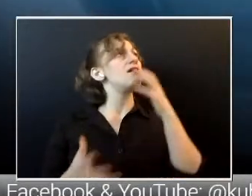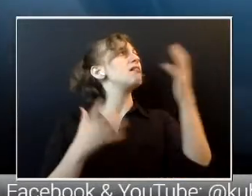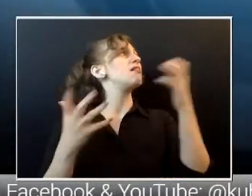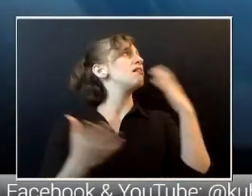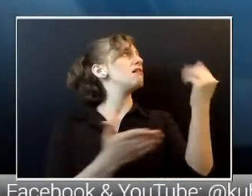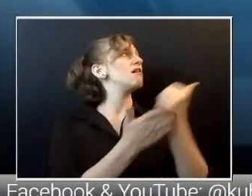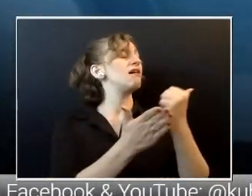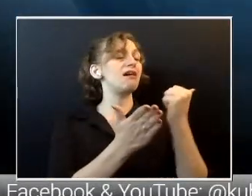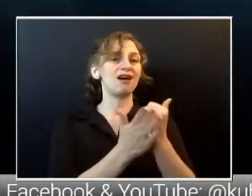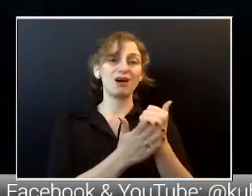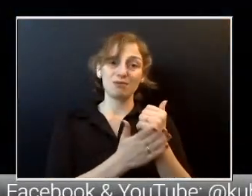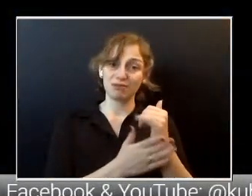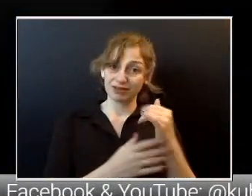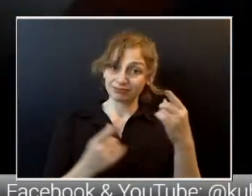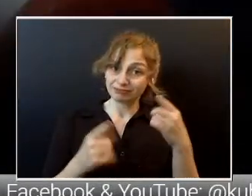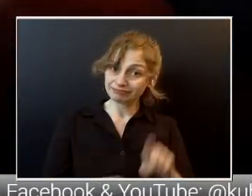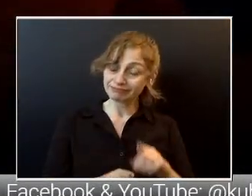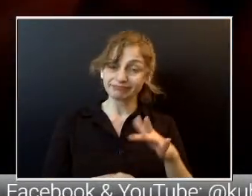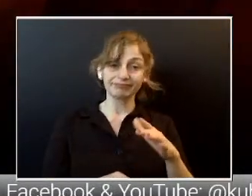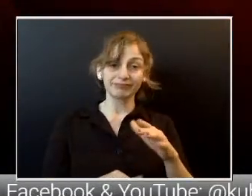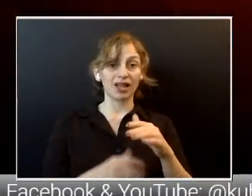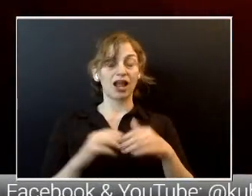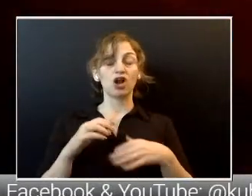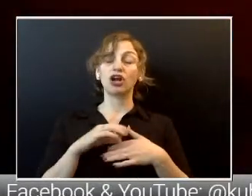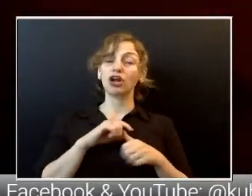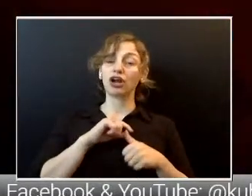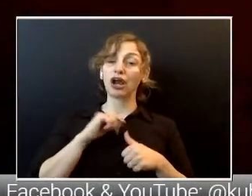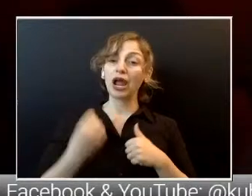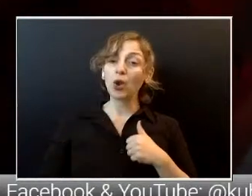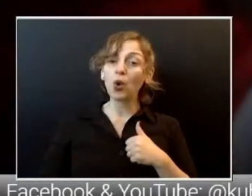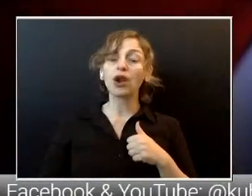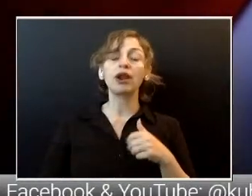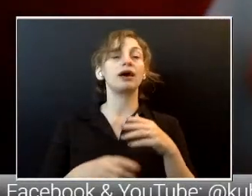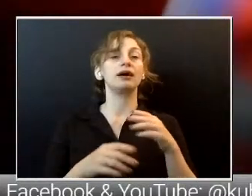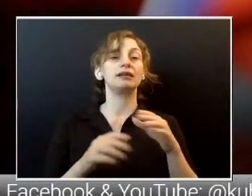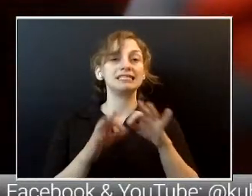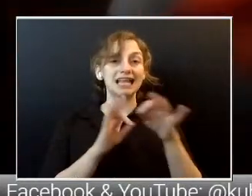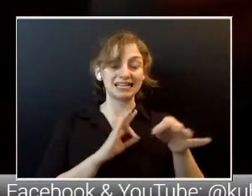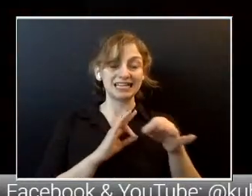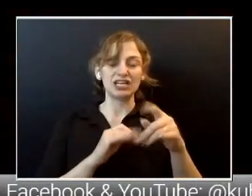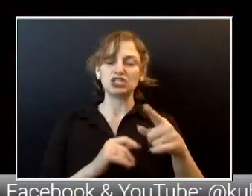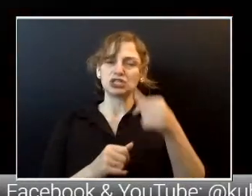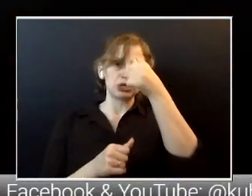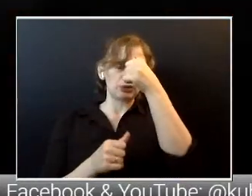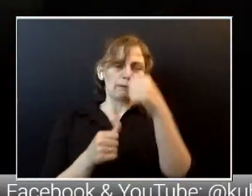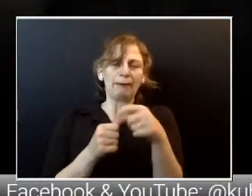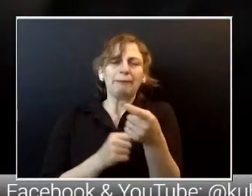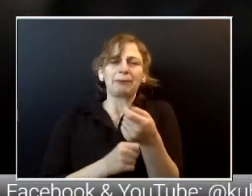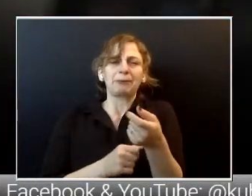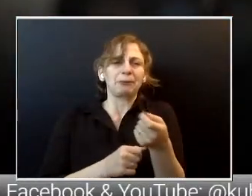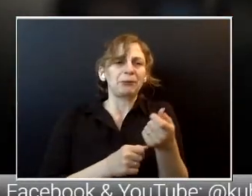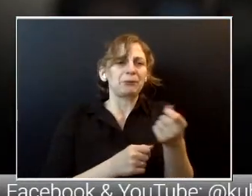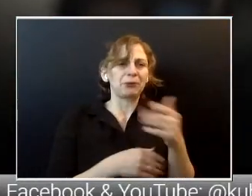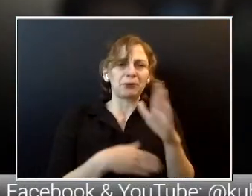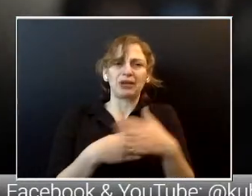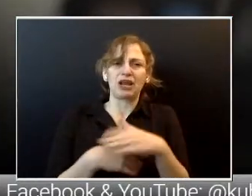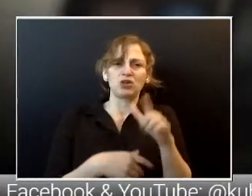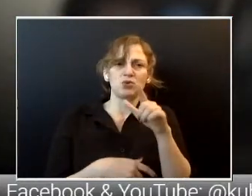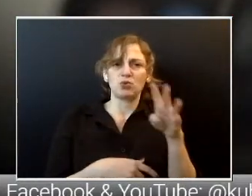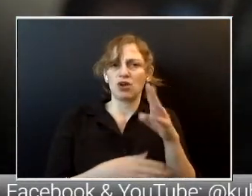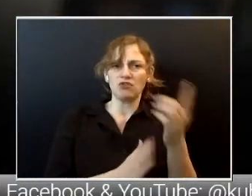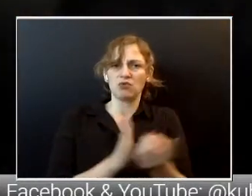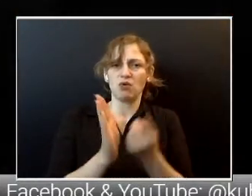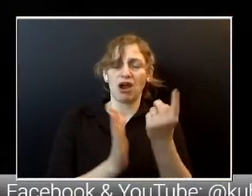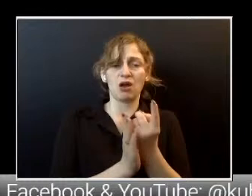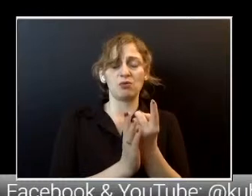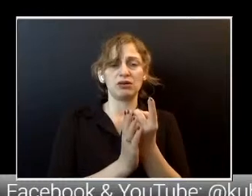just flashes of the next 24 hours, an ambulance ride to the closest hospital, then a few seconds on a helicopter.